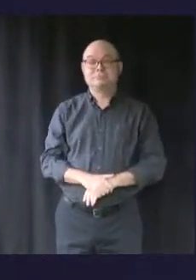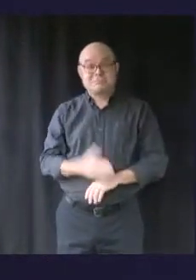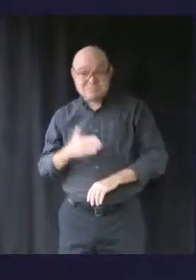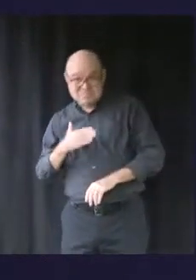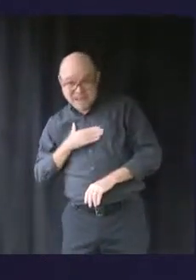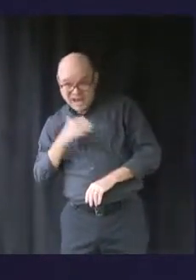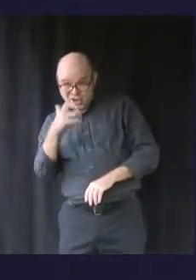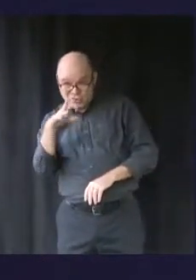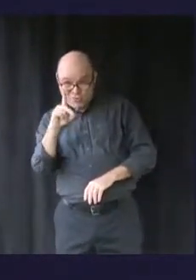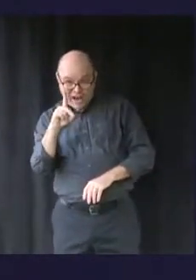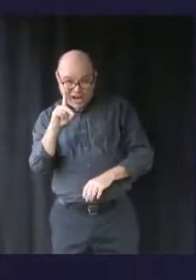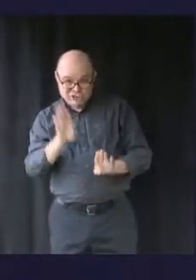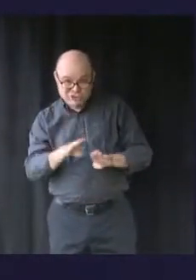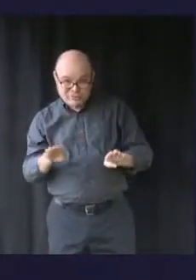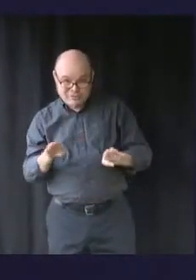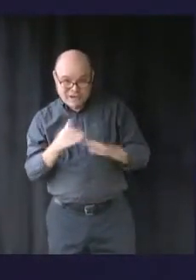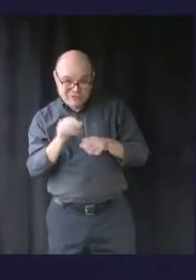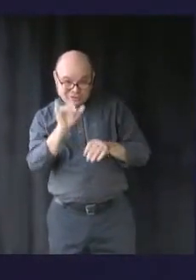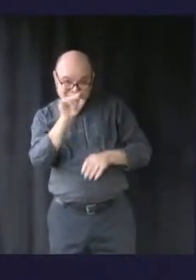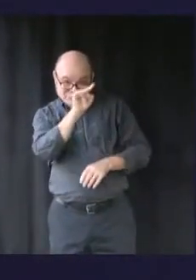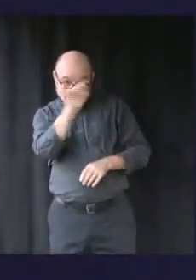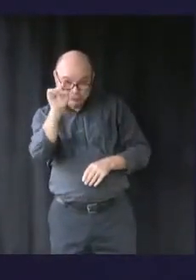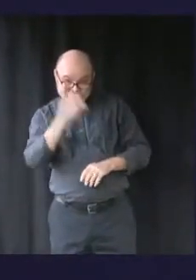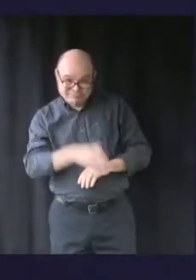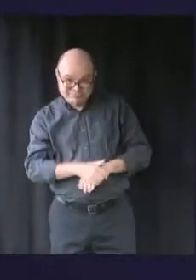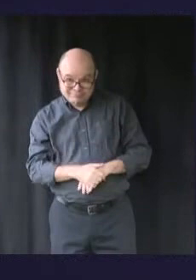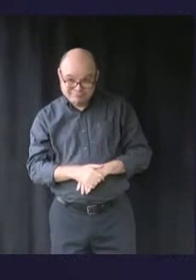There's not a single reason why,